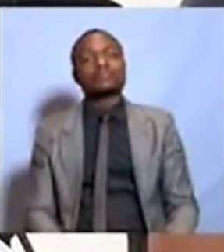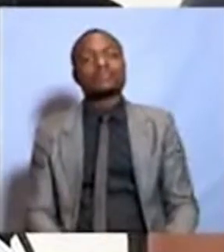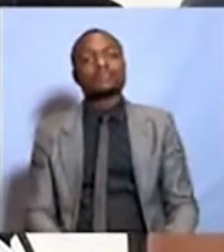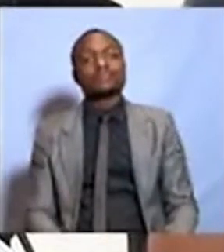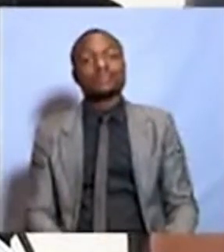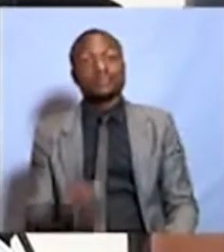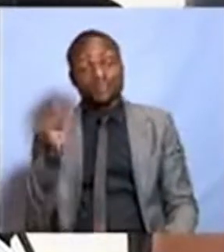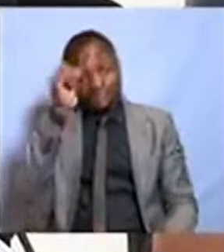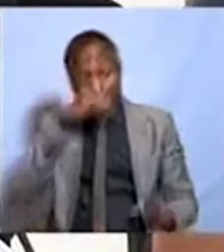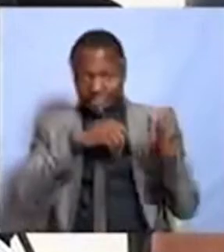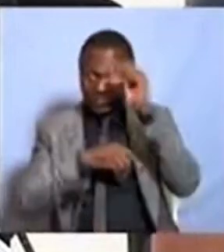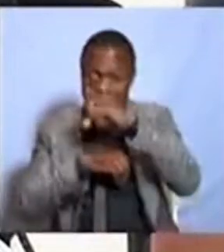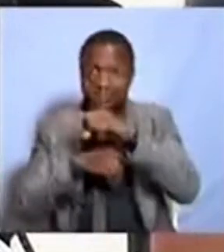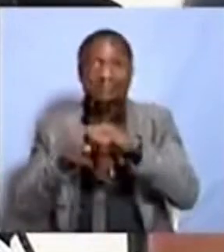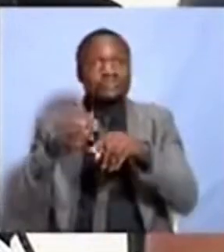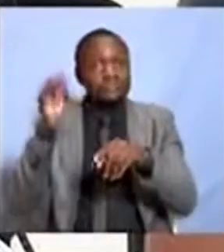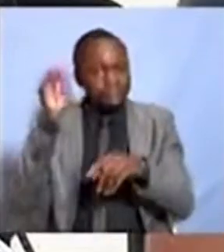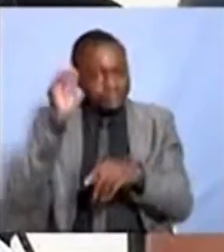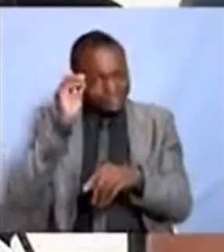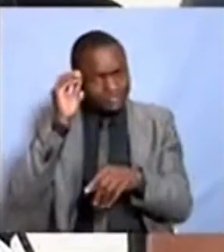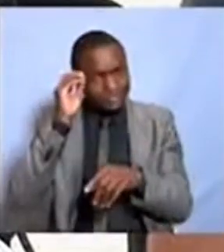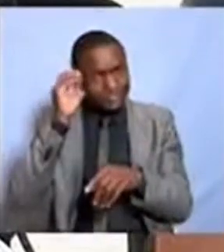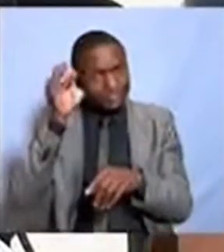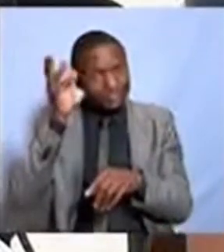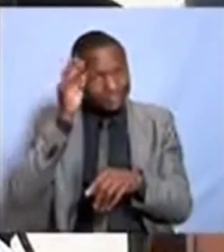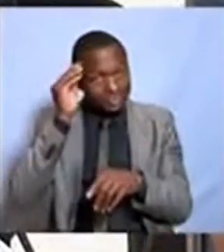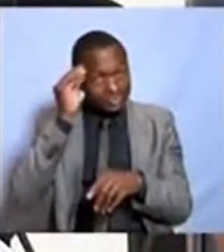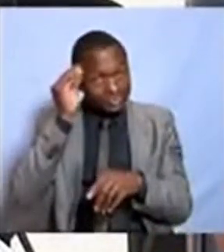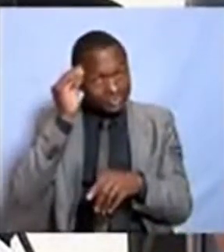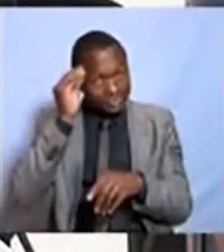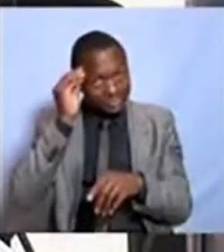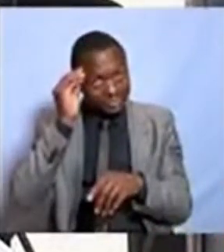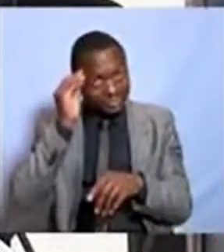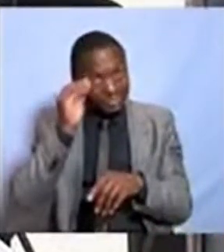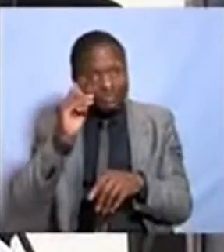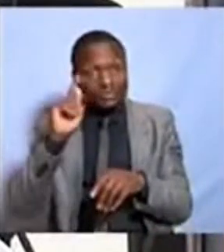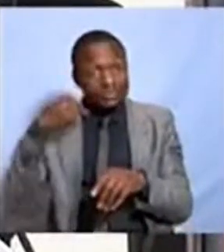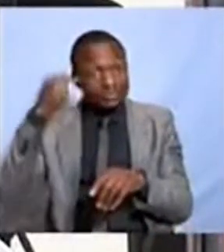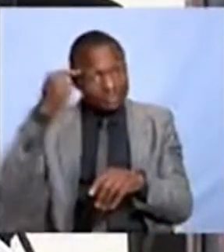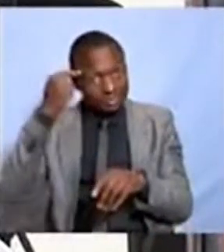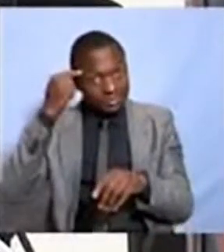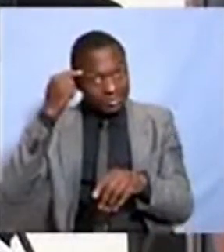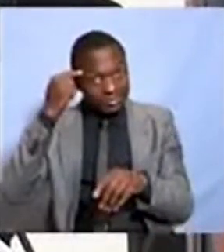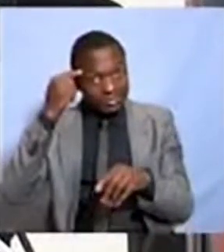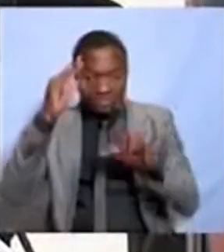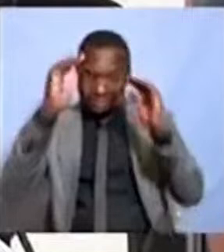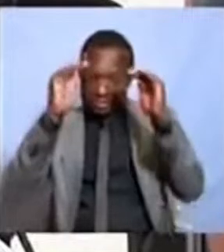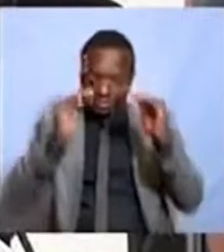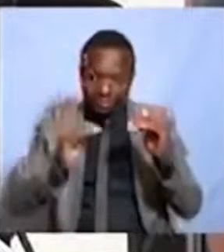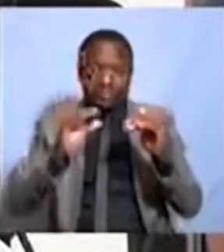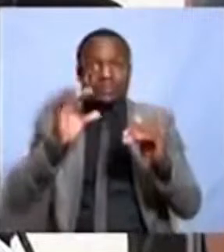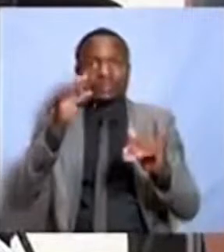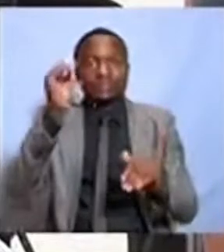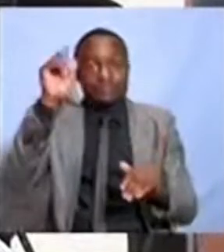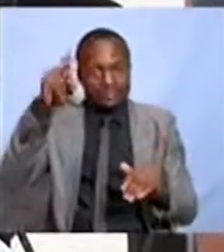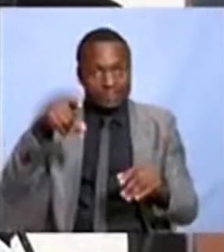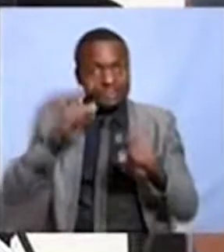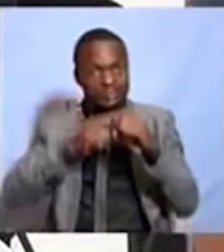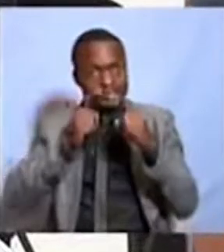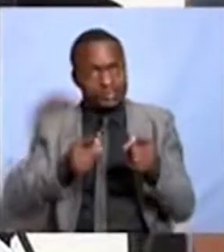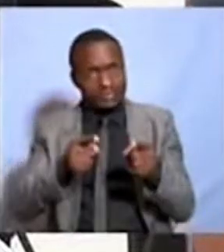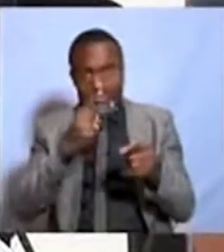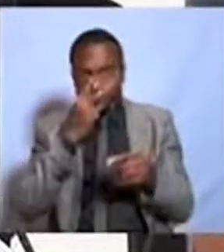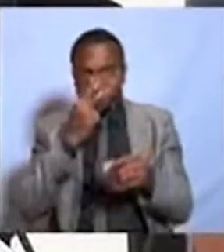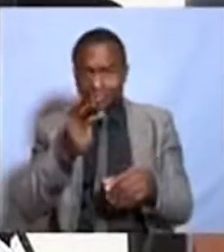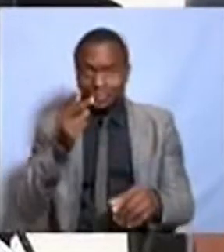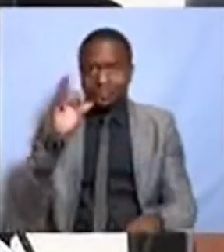disappointing to learn from the government. They had allocated some amount towards FISP, though it has reduced. But then we are looking more to the rolling out of the CASP,